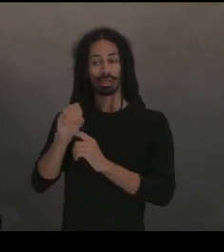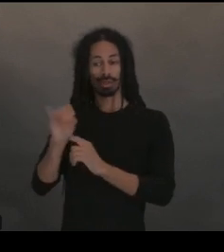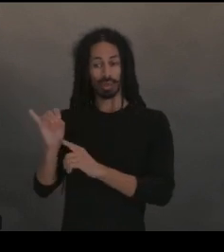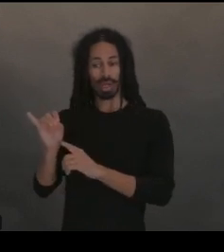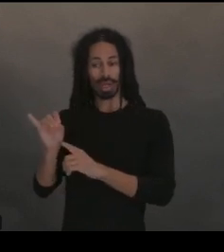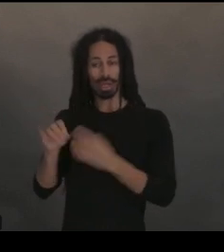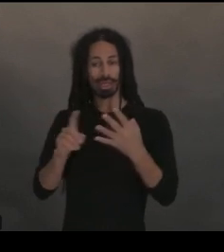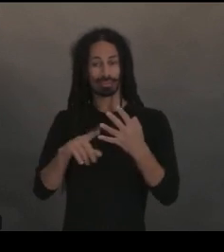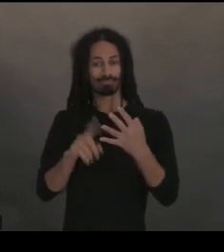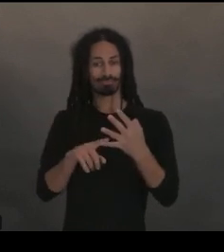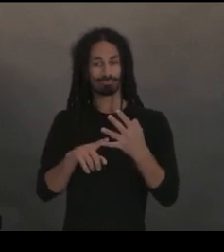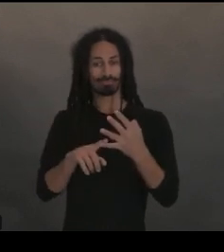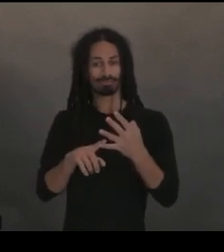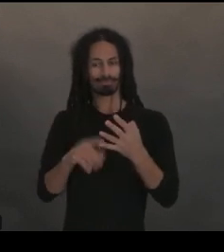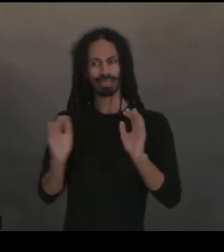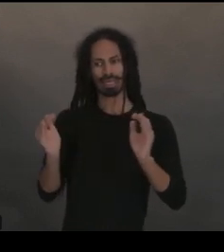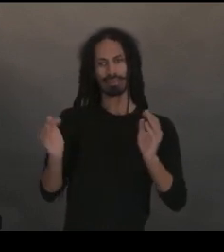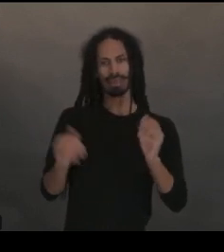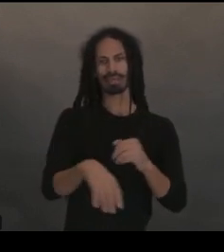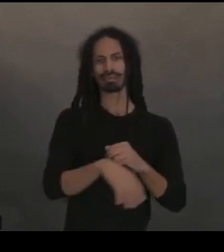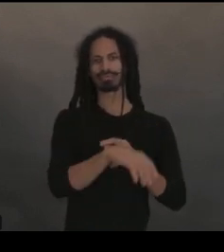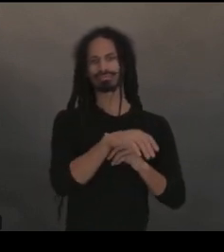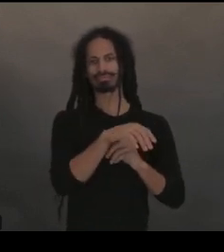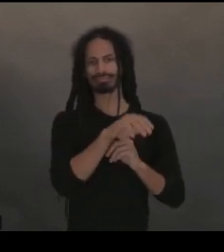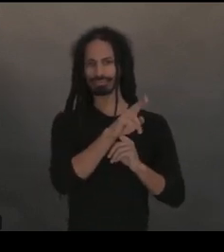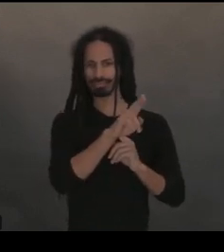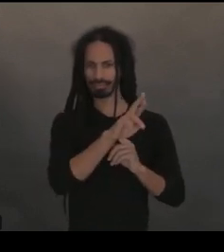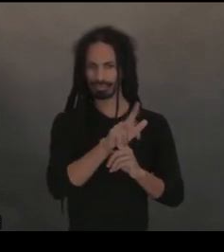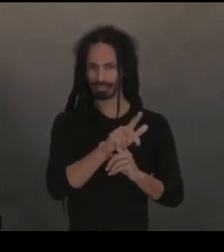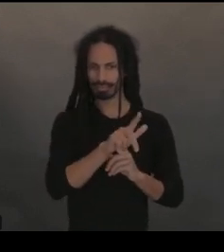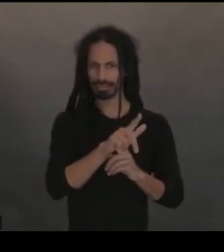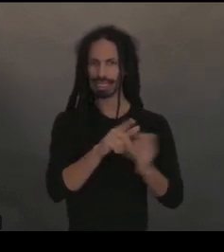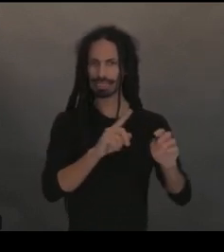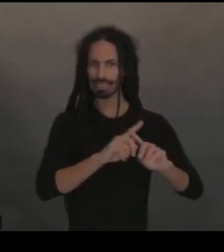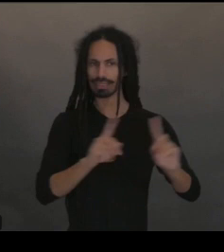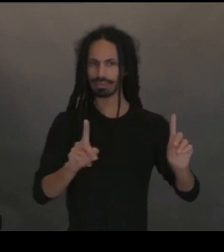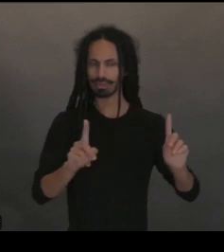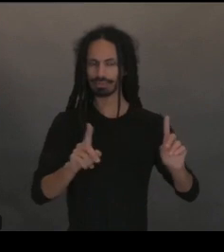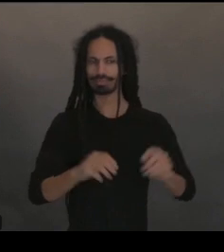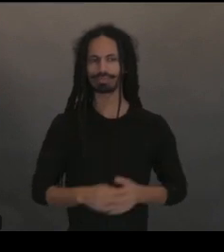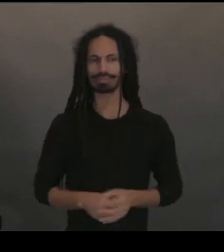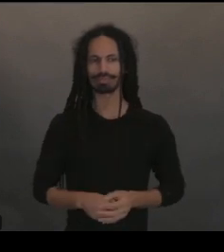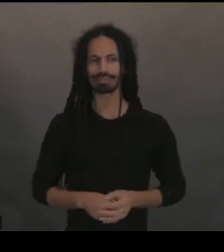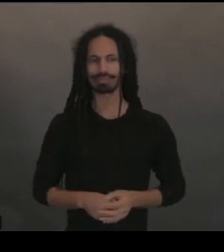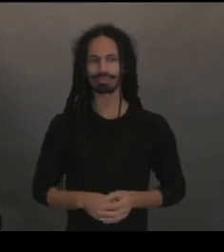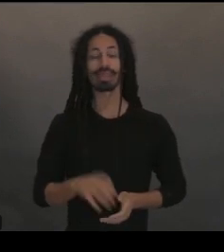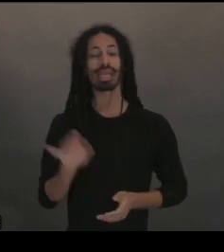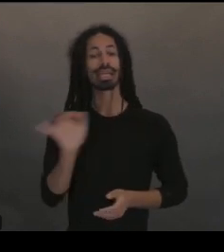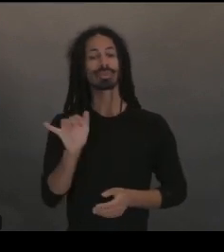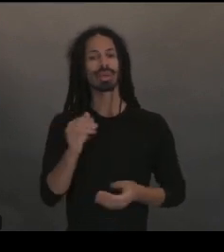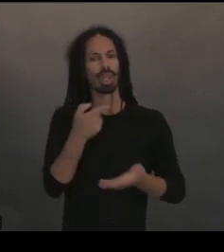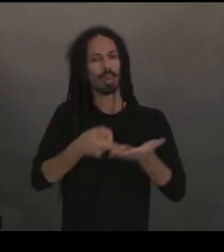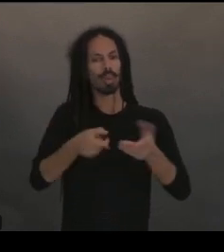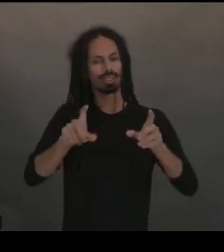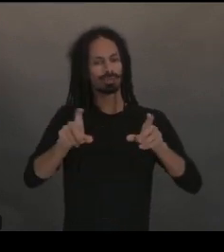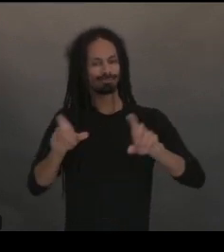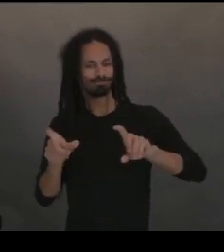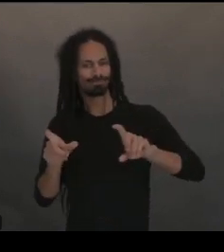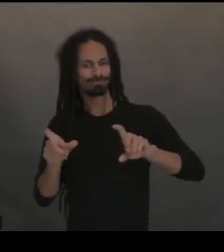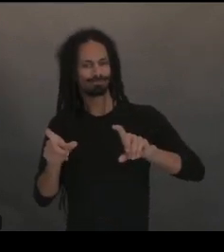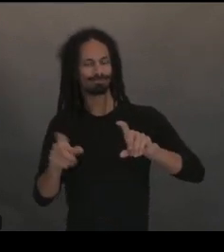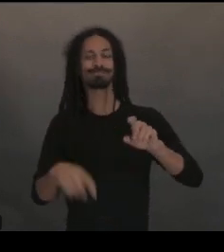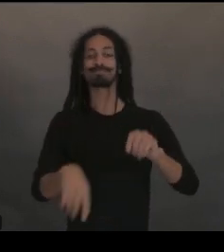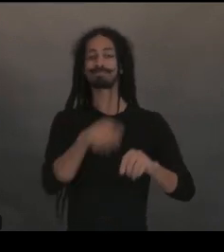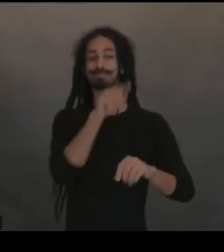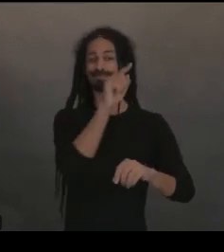URL. And also, lastly, the difference between what was italicized. So in the web article,